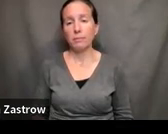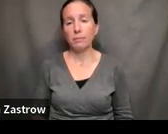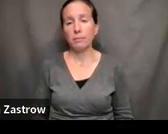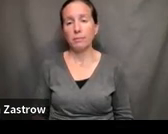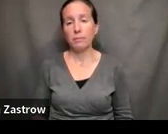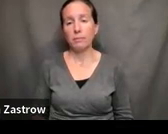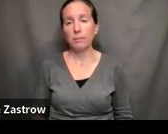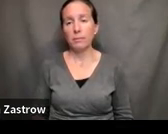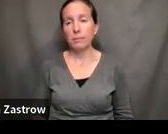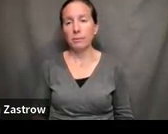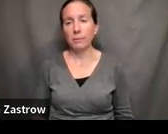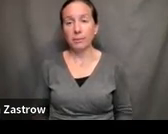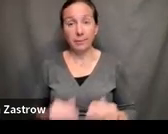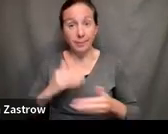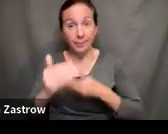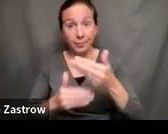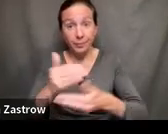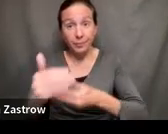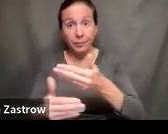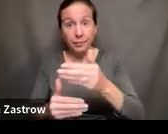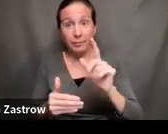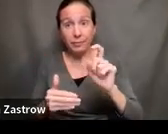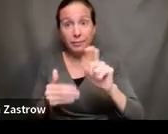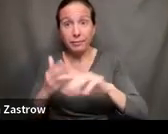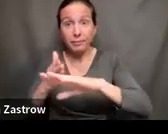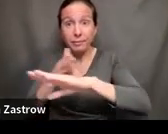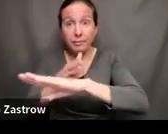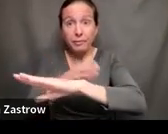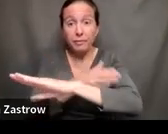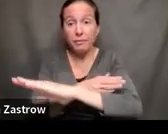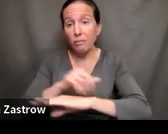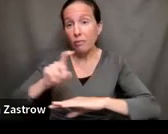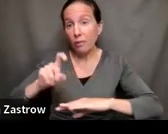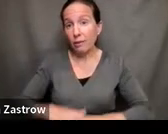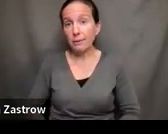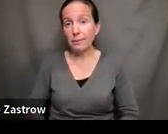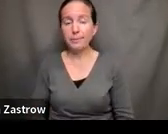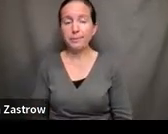Are they making progress? That's another question.